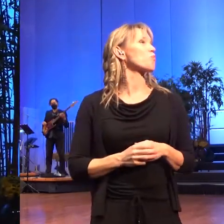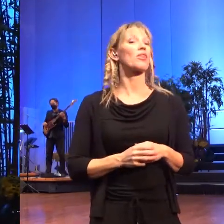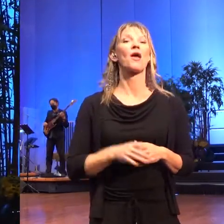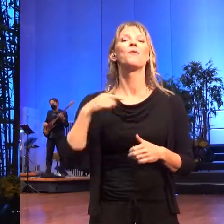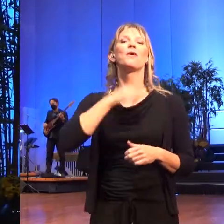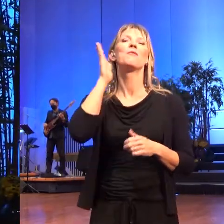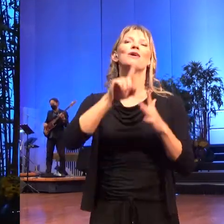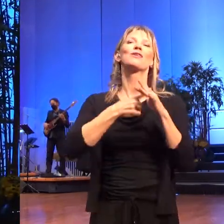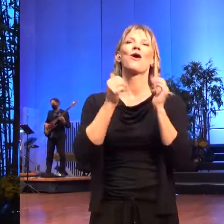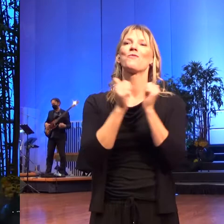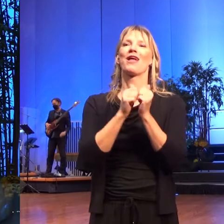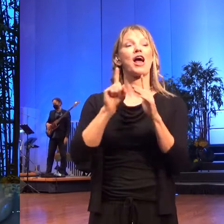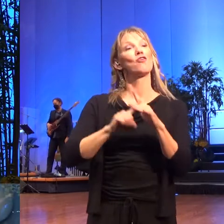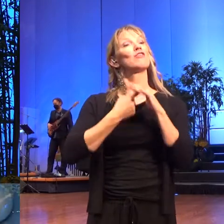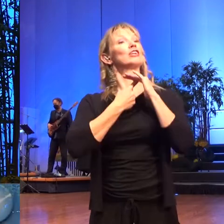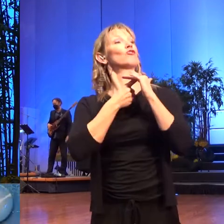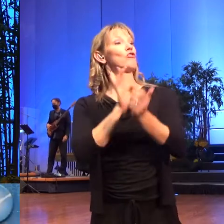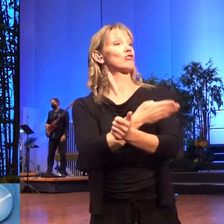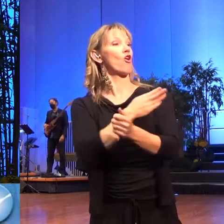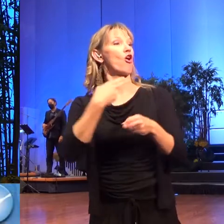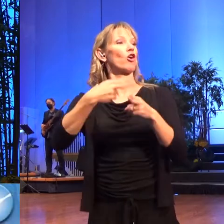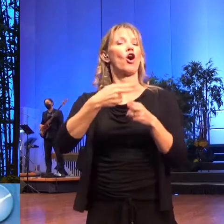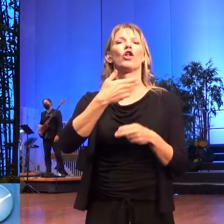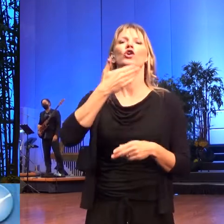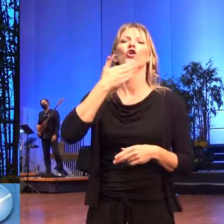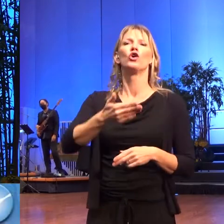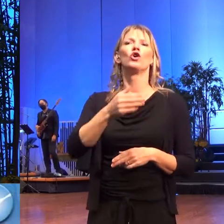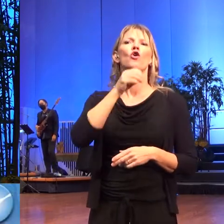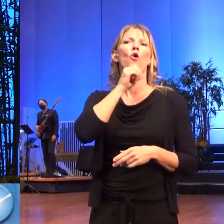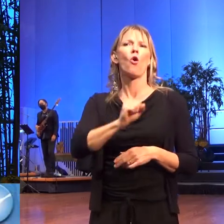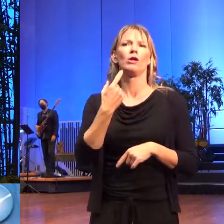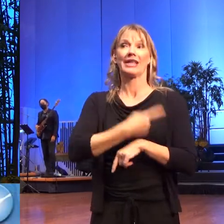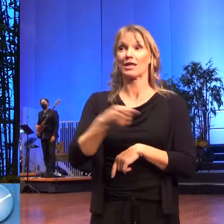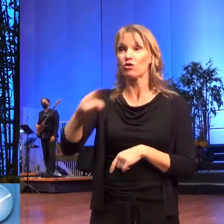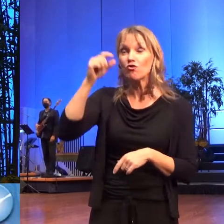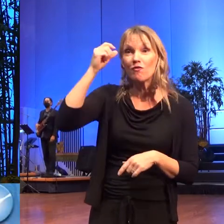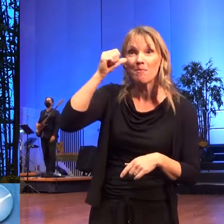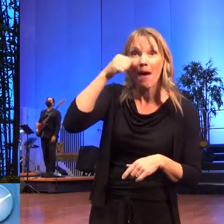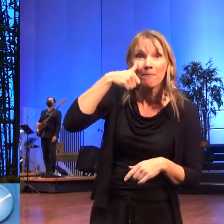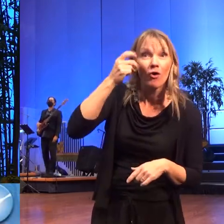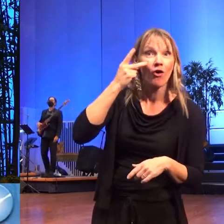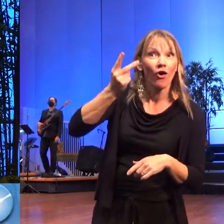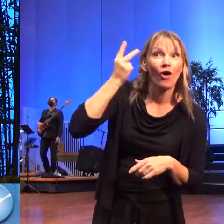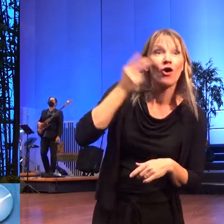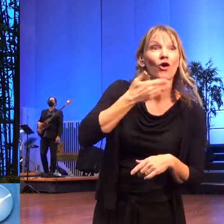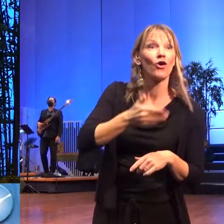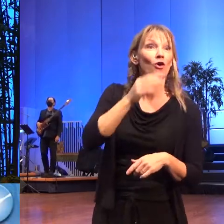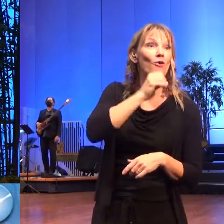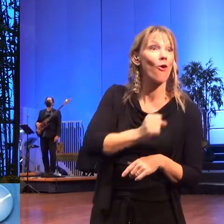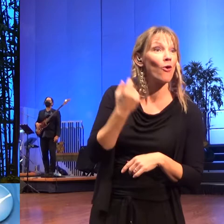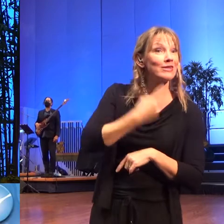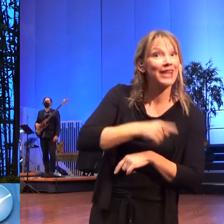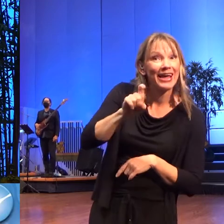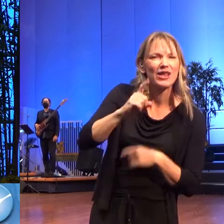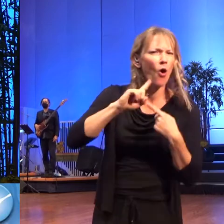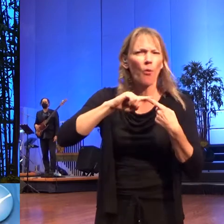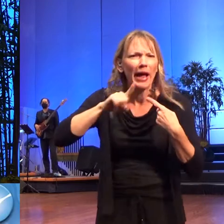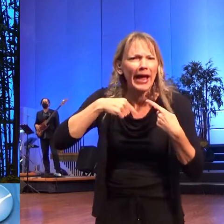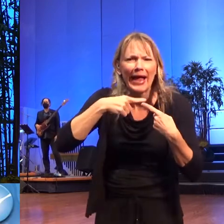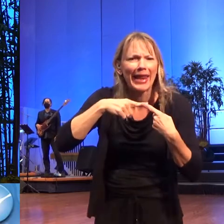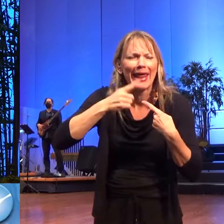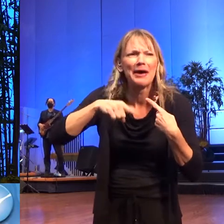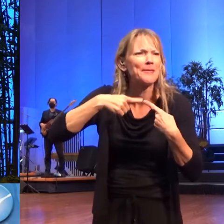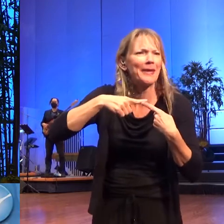We're going to start off with an original song called Good Old Days. Does anybody remember the good old days? When were they?